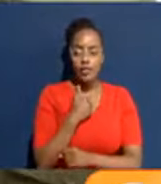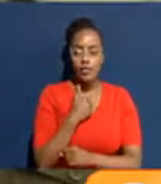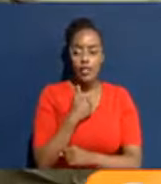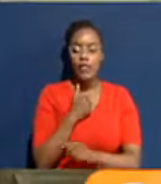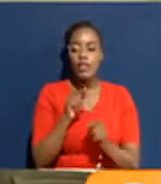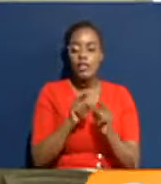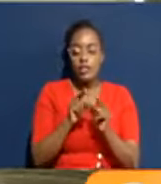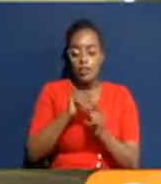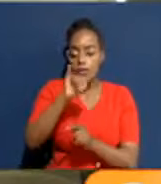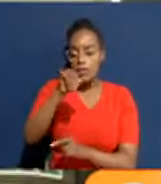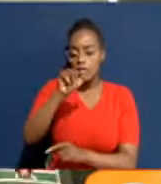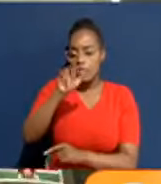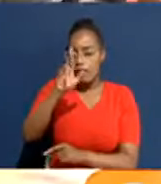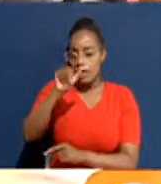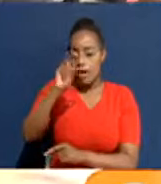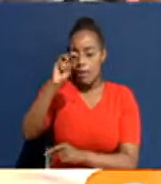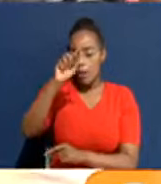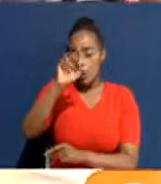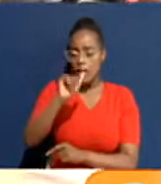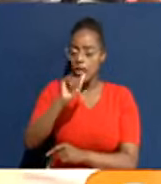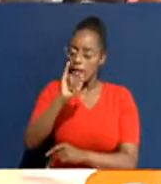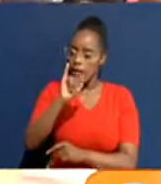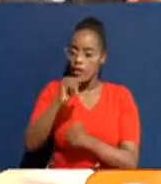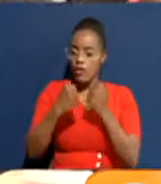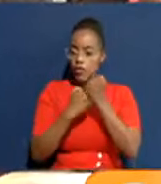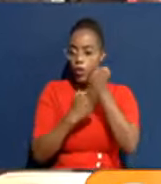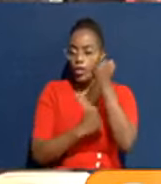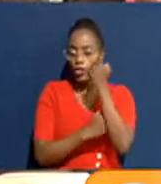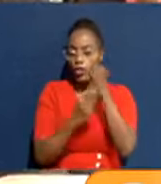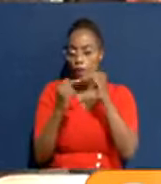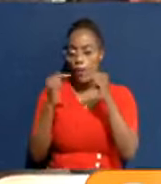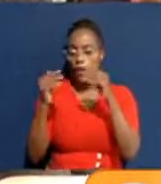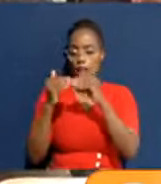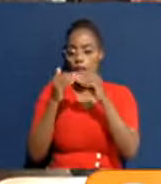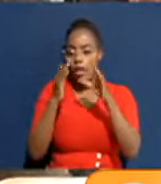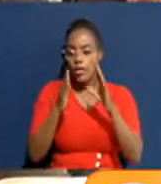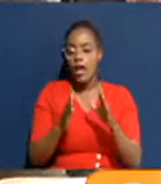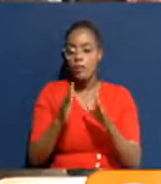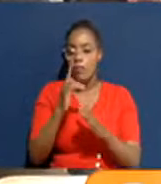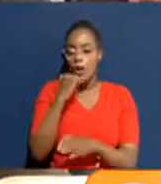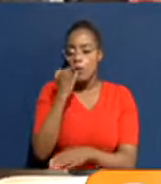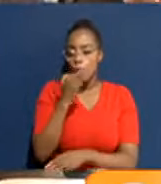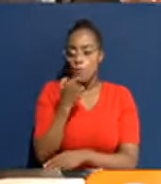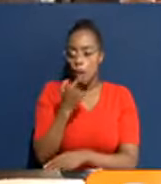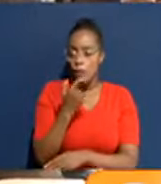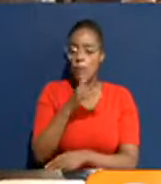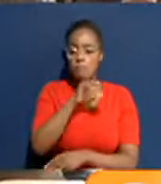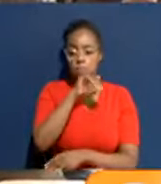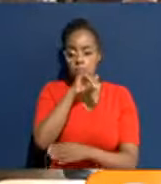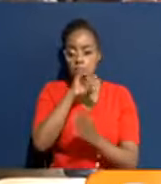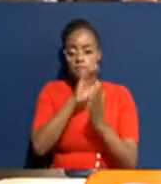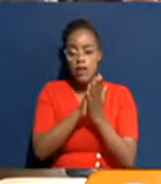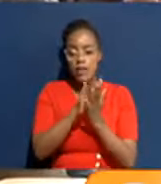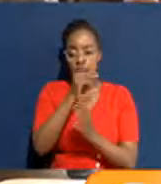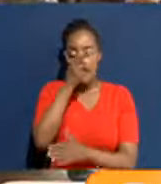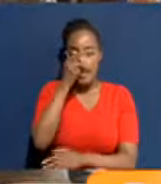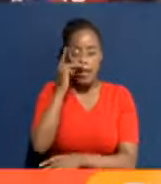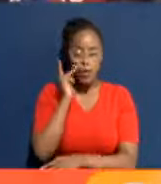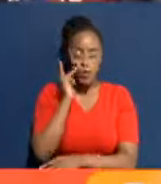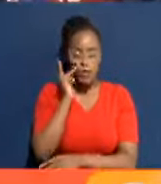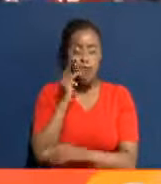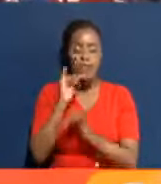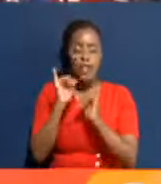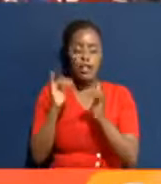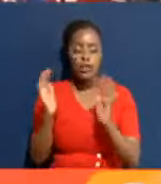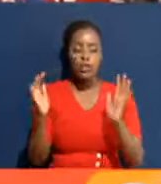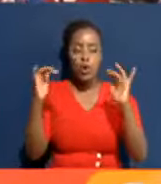At the Jaramogi Oginga Odinga Foundation, the opposition leadership, among them principals Raila Odinga and Kalonzo Musyoka, in a news